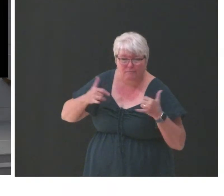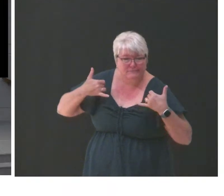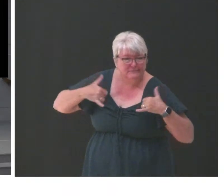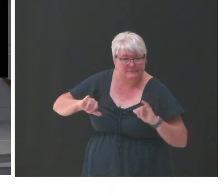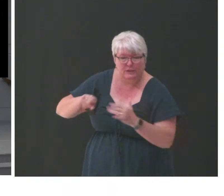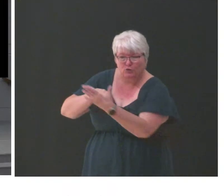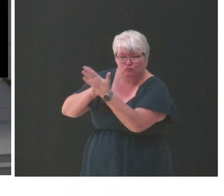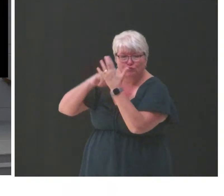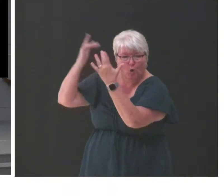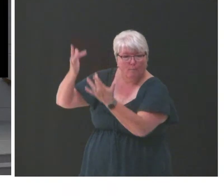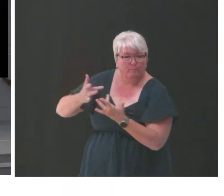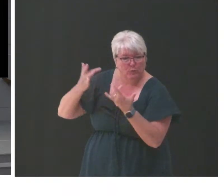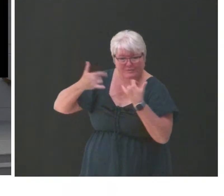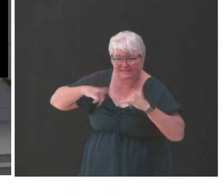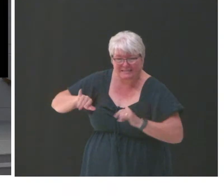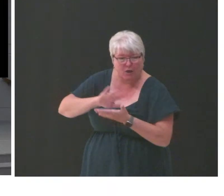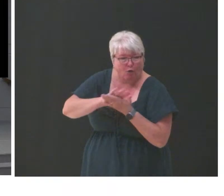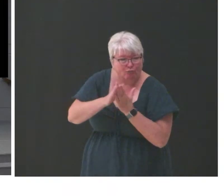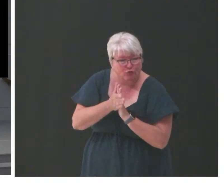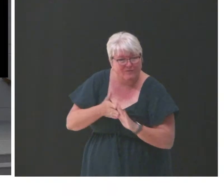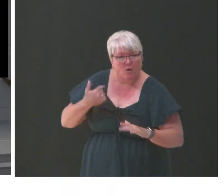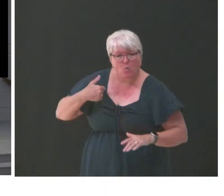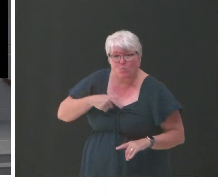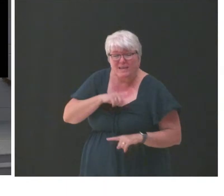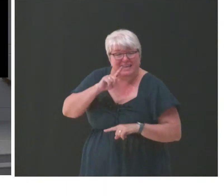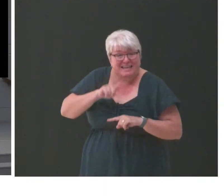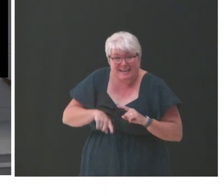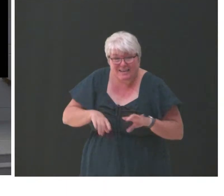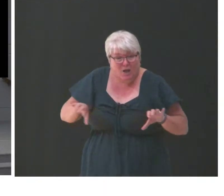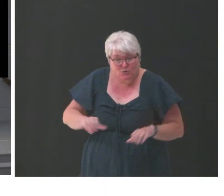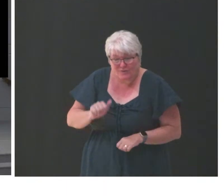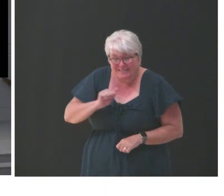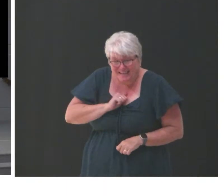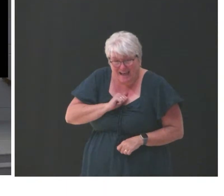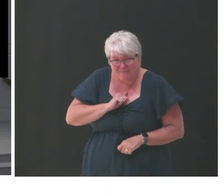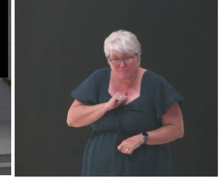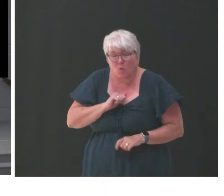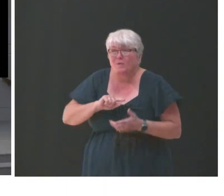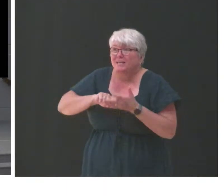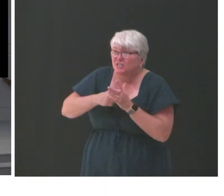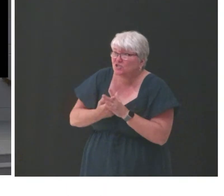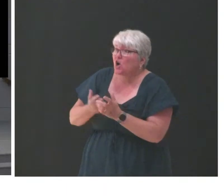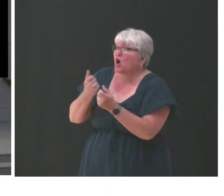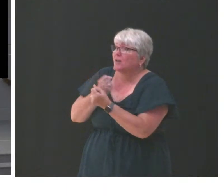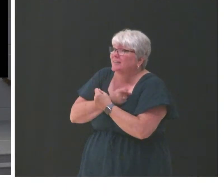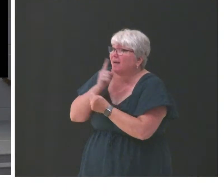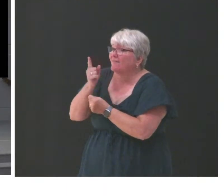continues to show us mercy. He continues to forgive us so we get back up again and we can start loving him again.